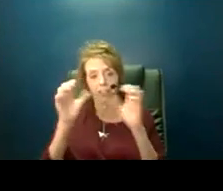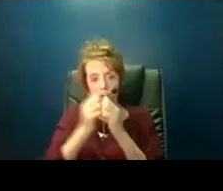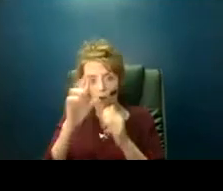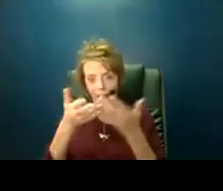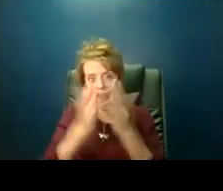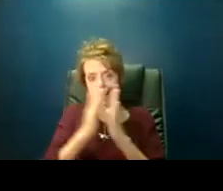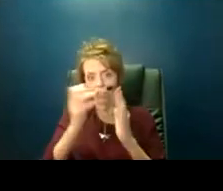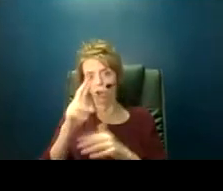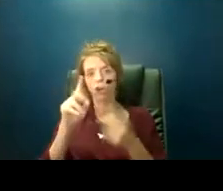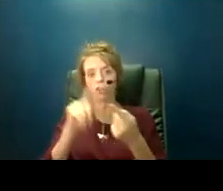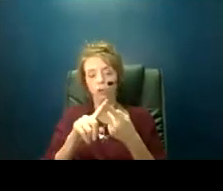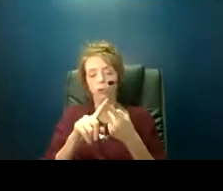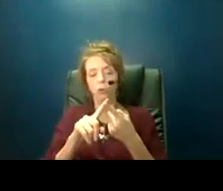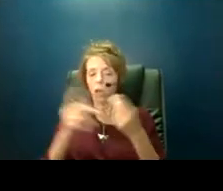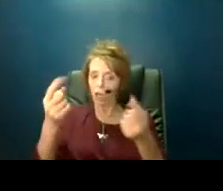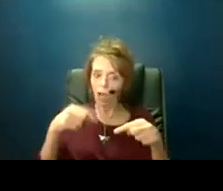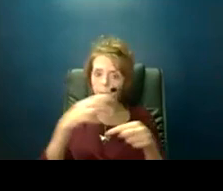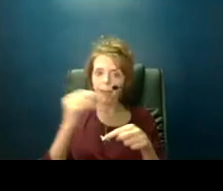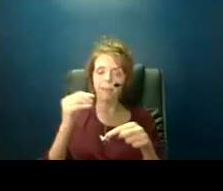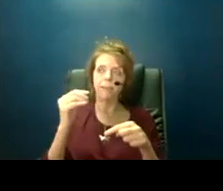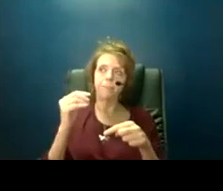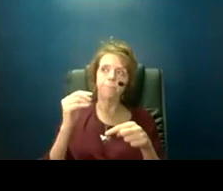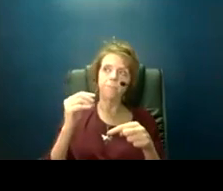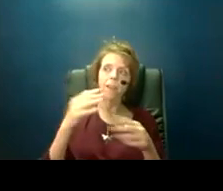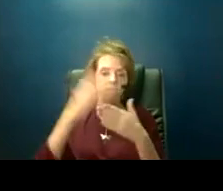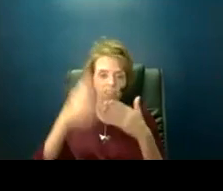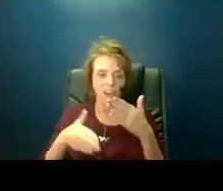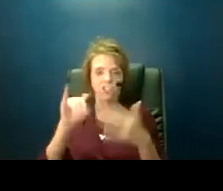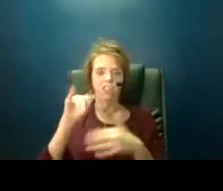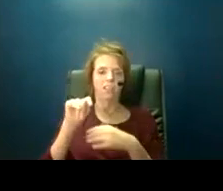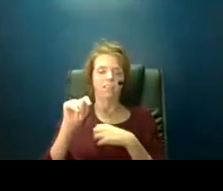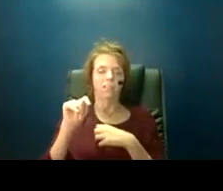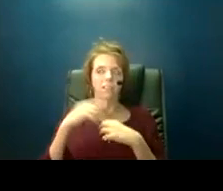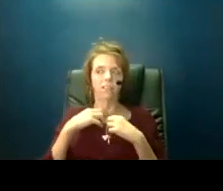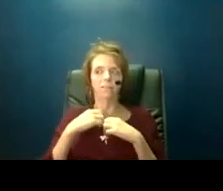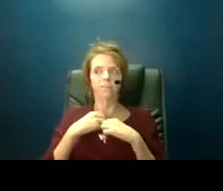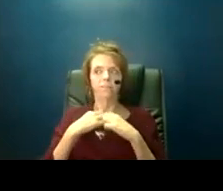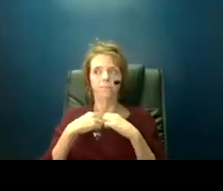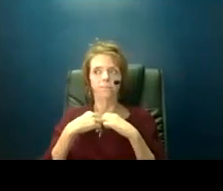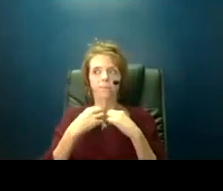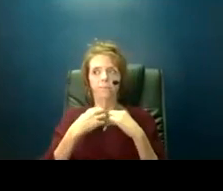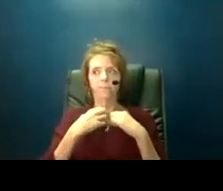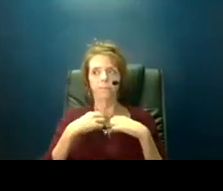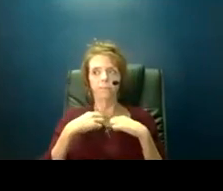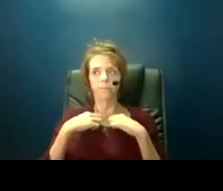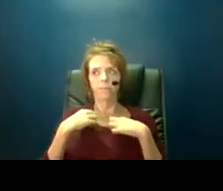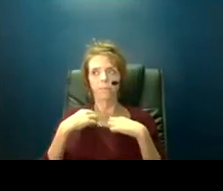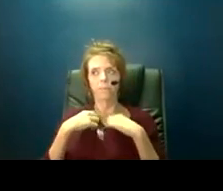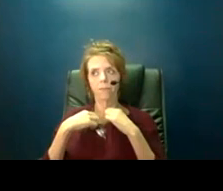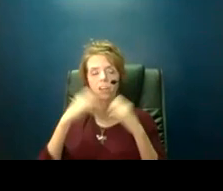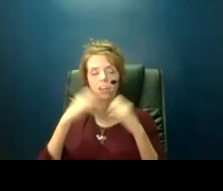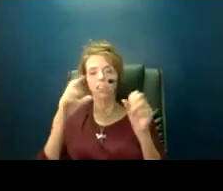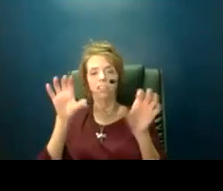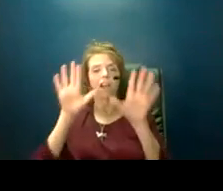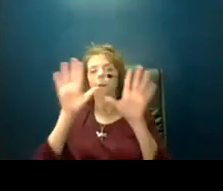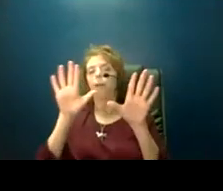her to come and finish it off. And she's done just amazing work for